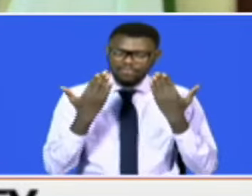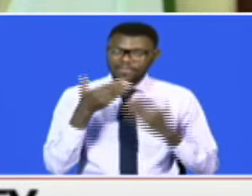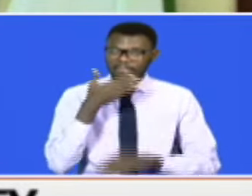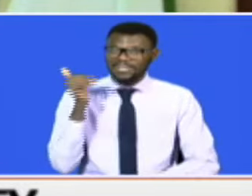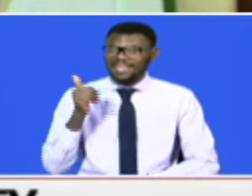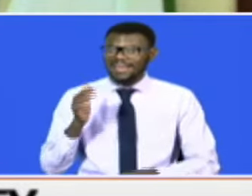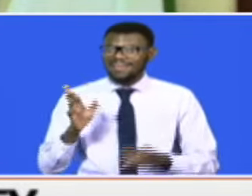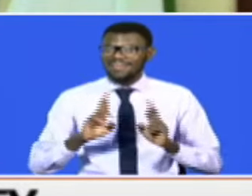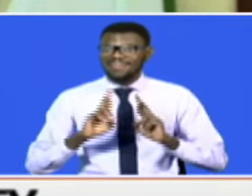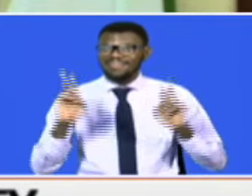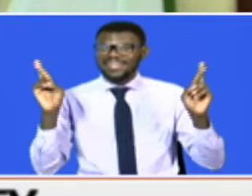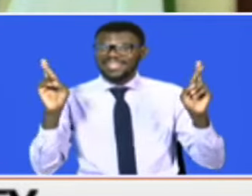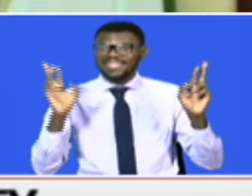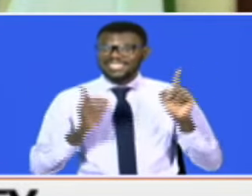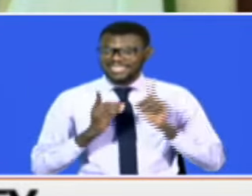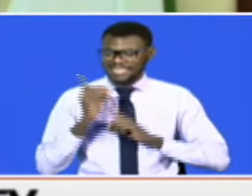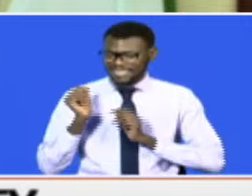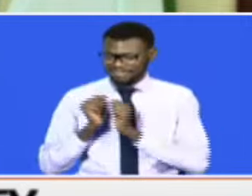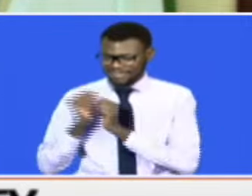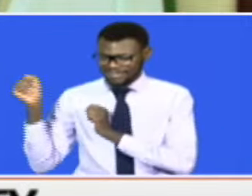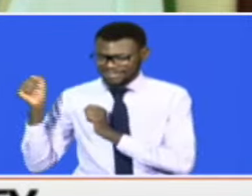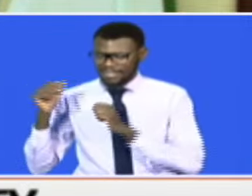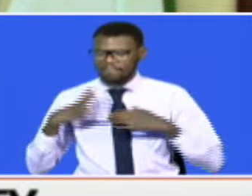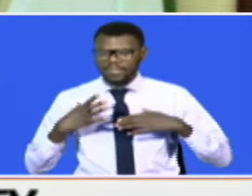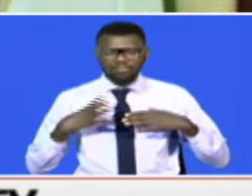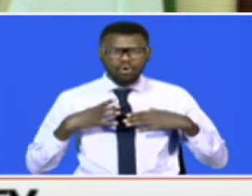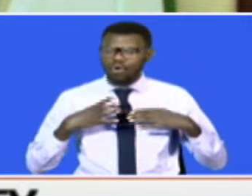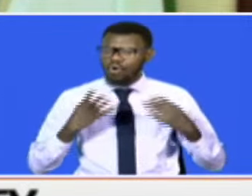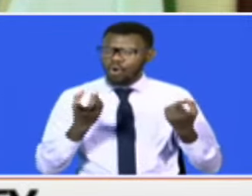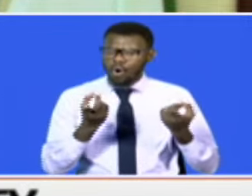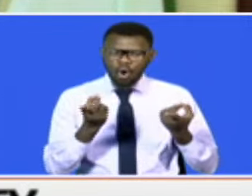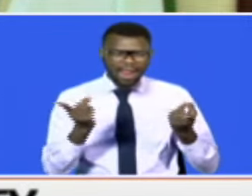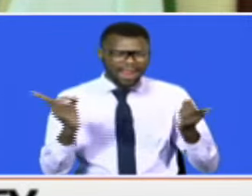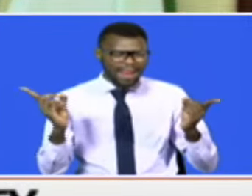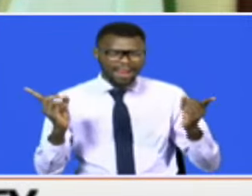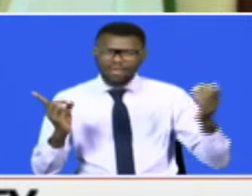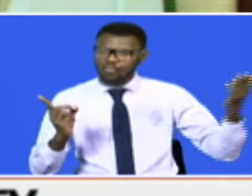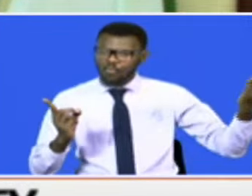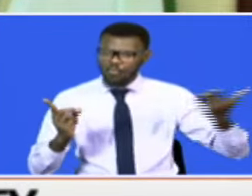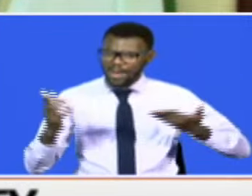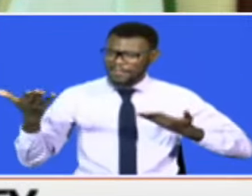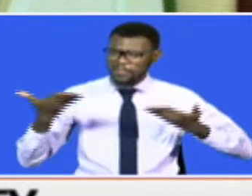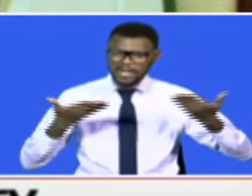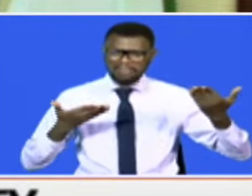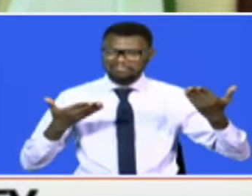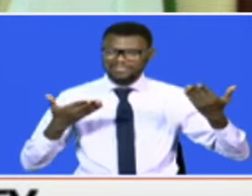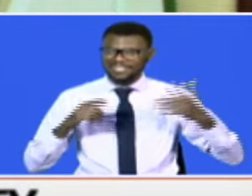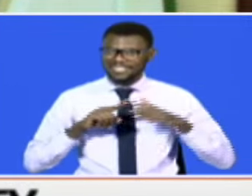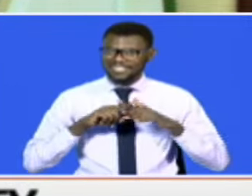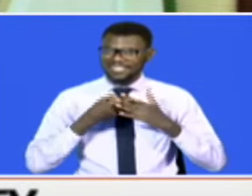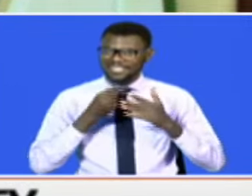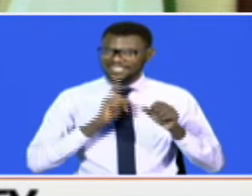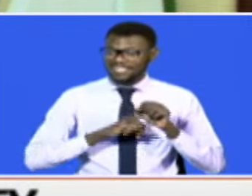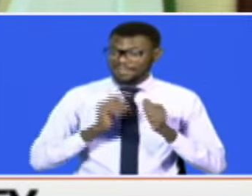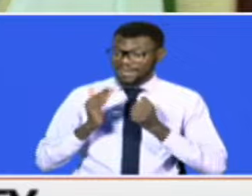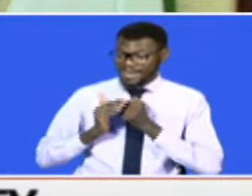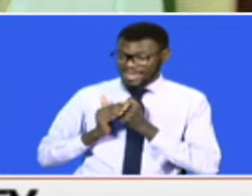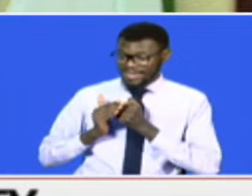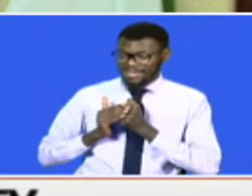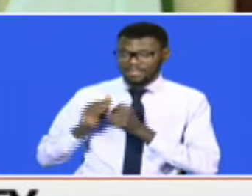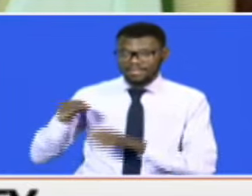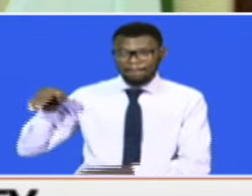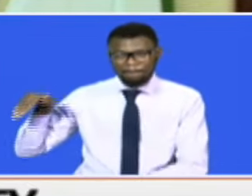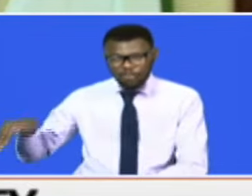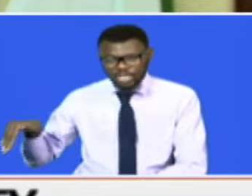15th. We want to welcome everybody from 9 a.m. We want to be at the